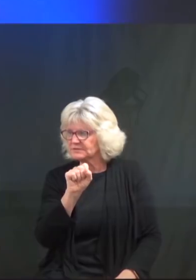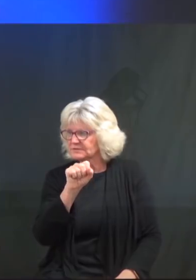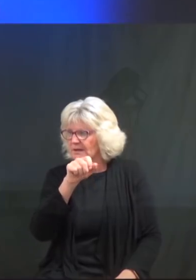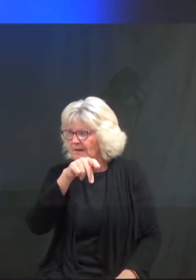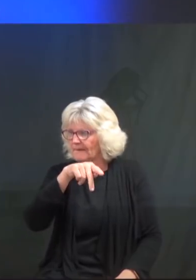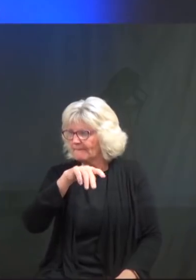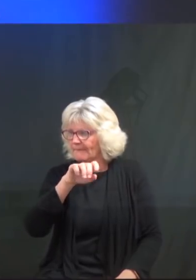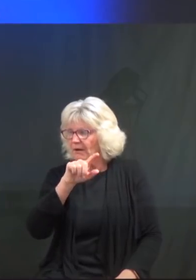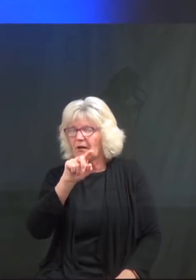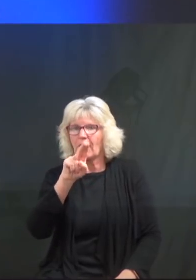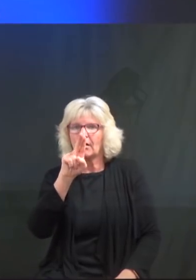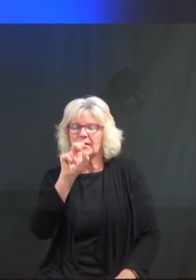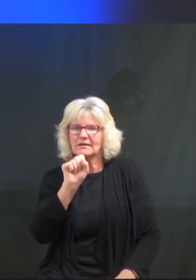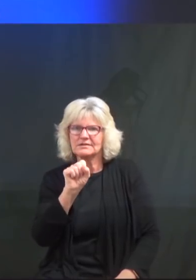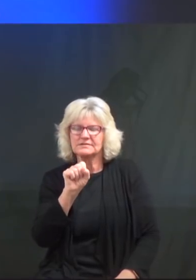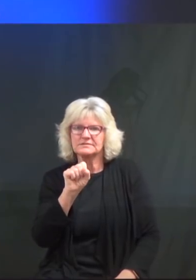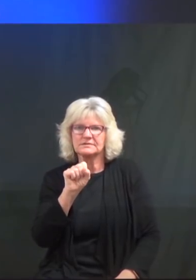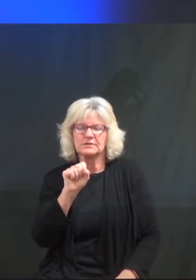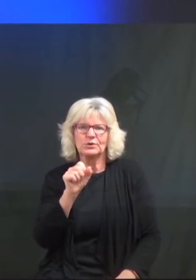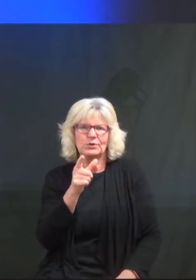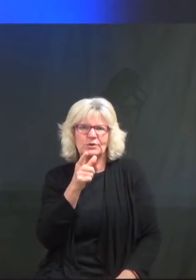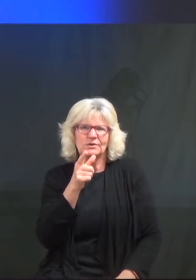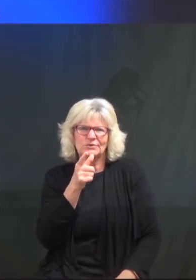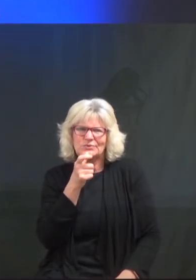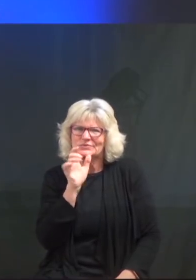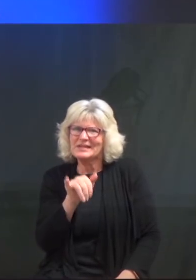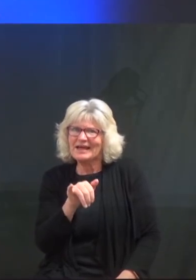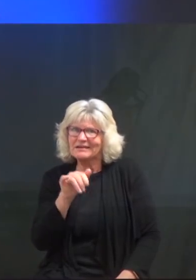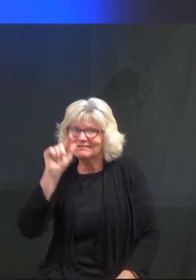that? He's the governor.